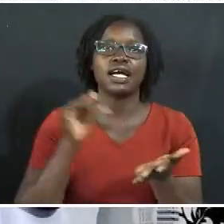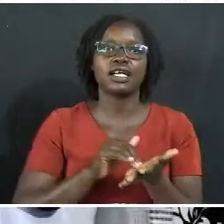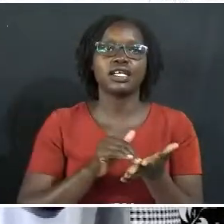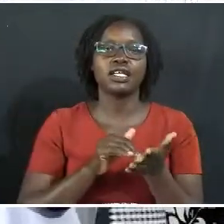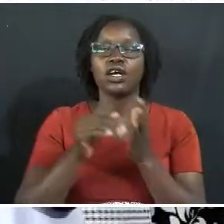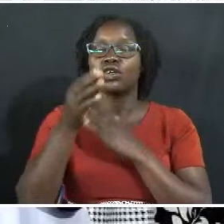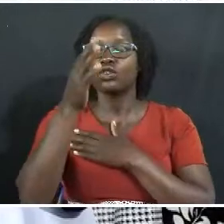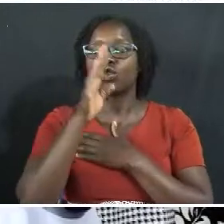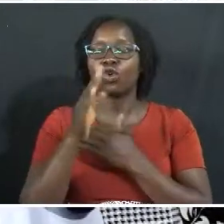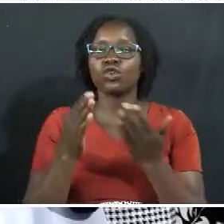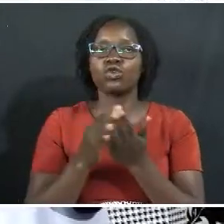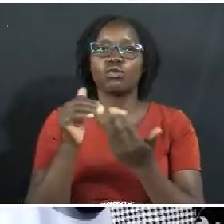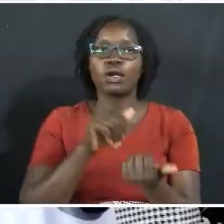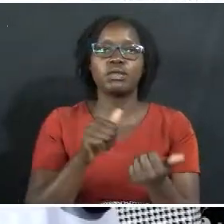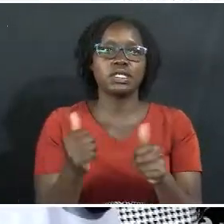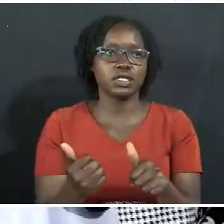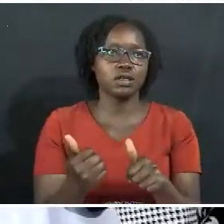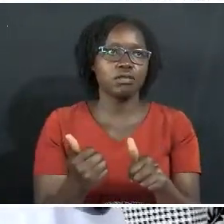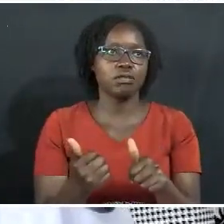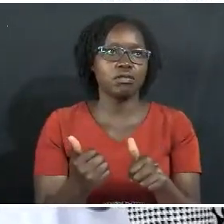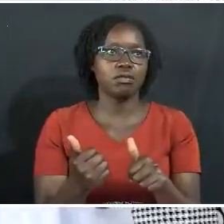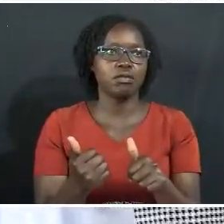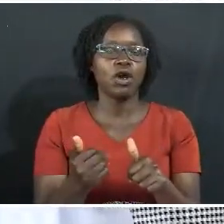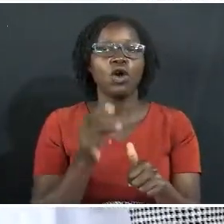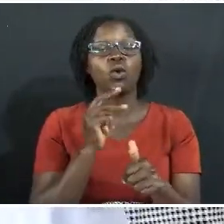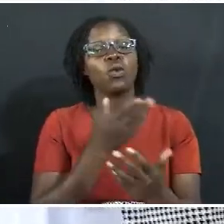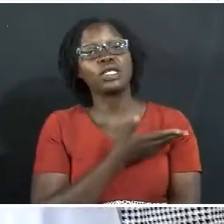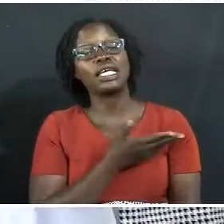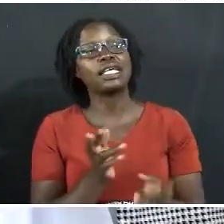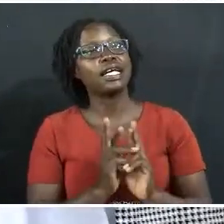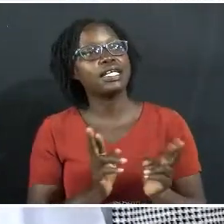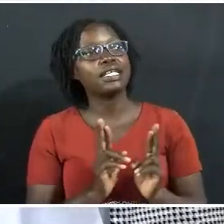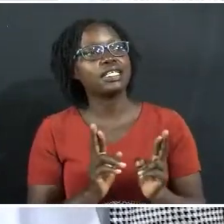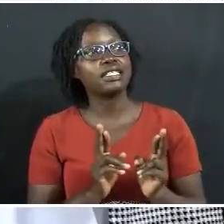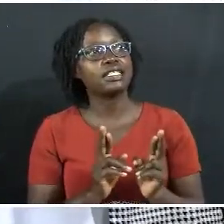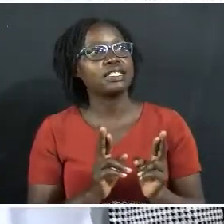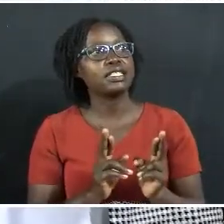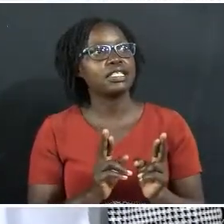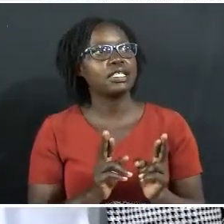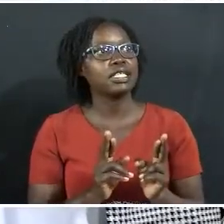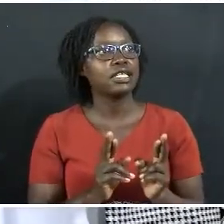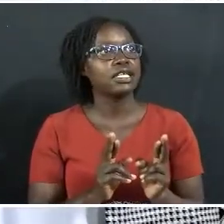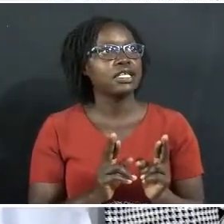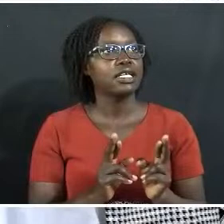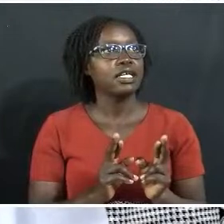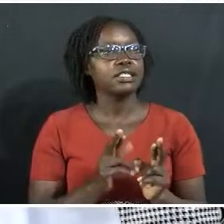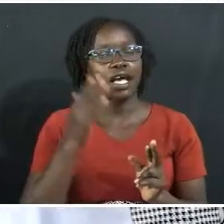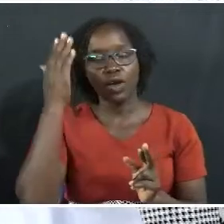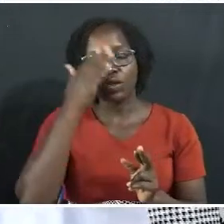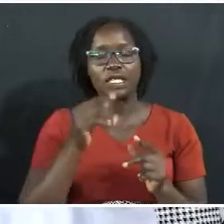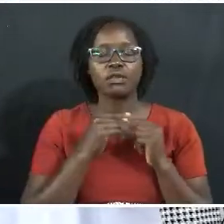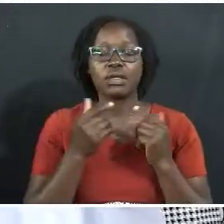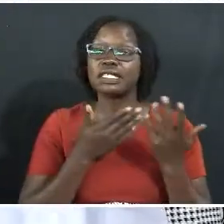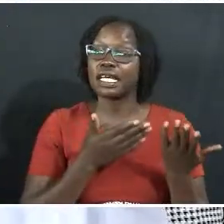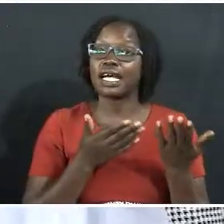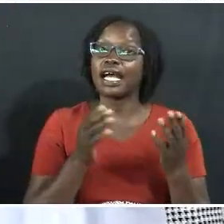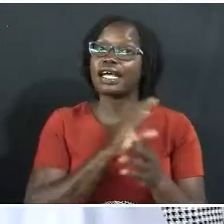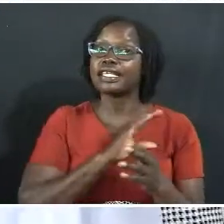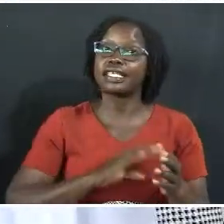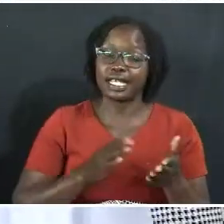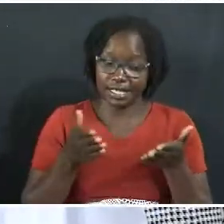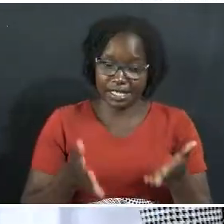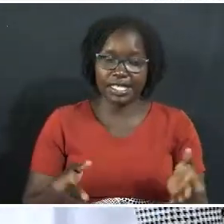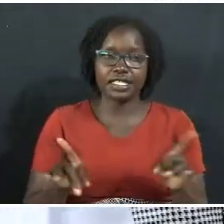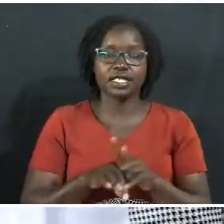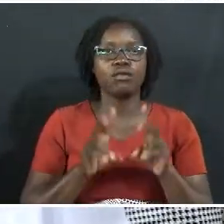God through baptism, the water is here, the ordained minister is here, and Christ is here